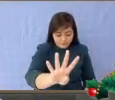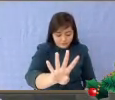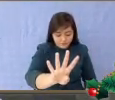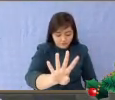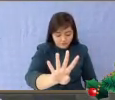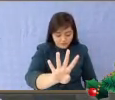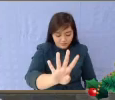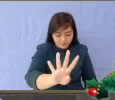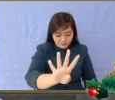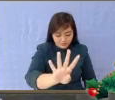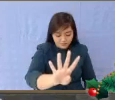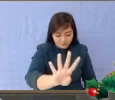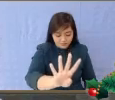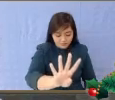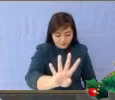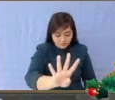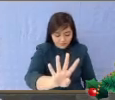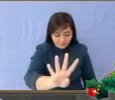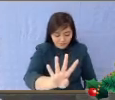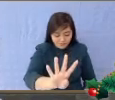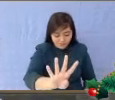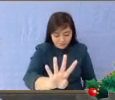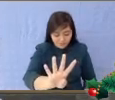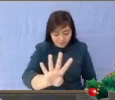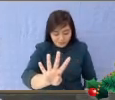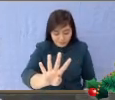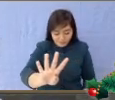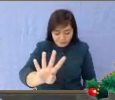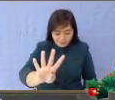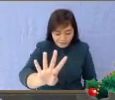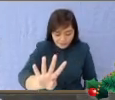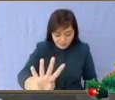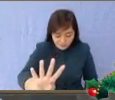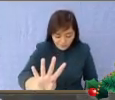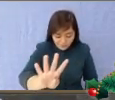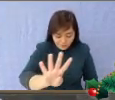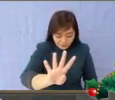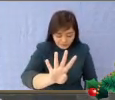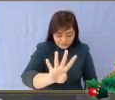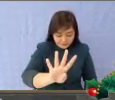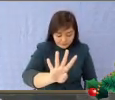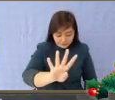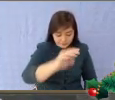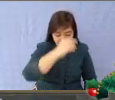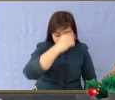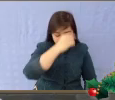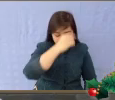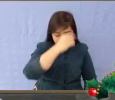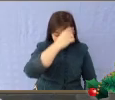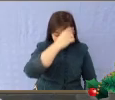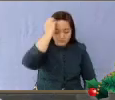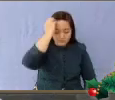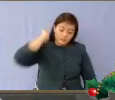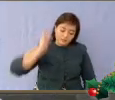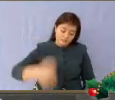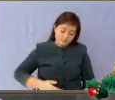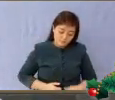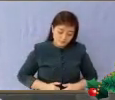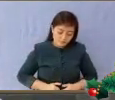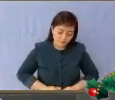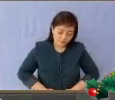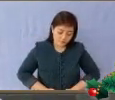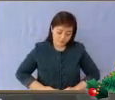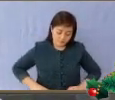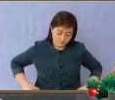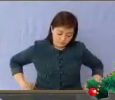walk through the valley of the shadow of death? I will fear no evil, for thou art with me,